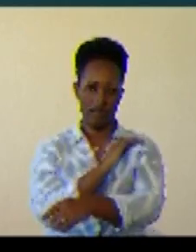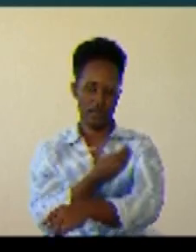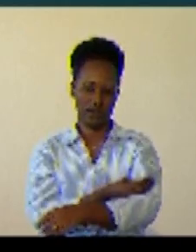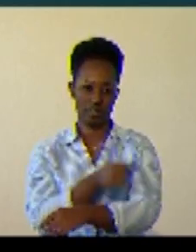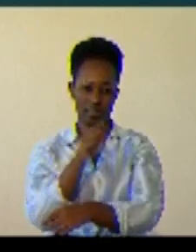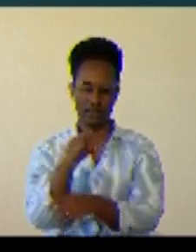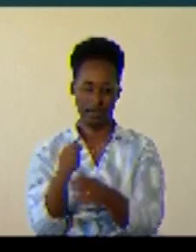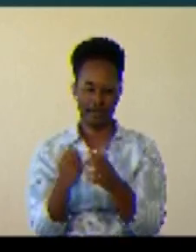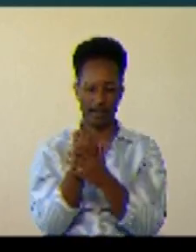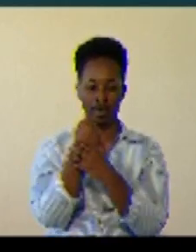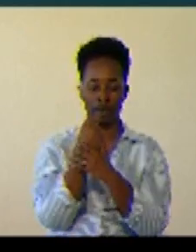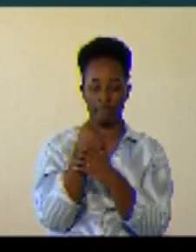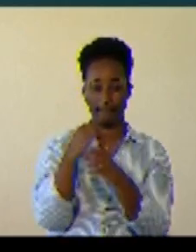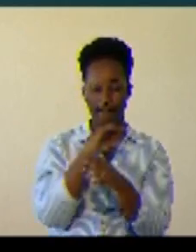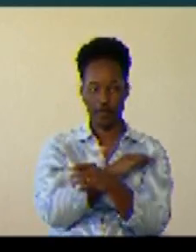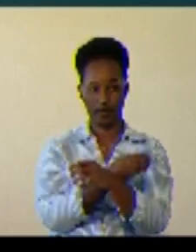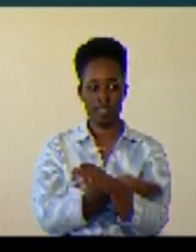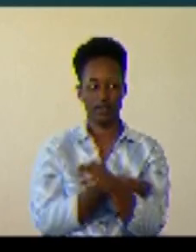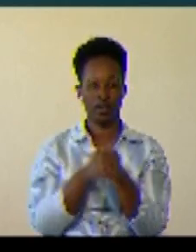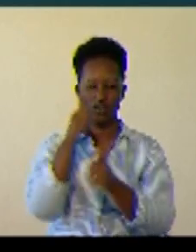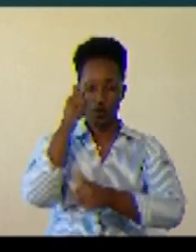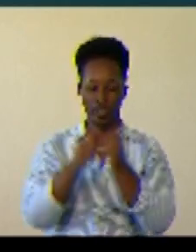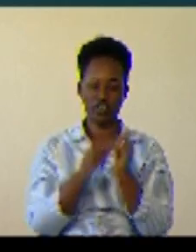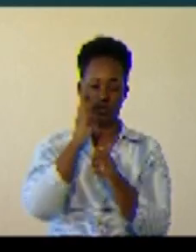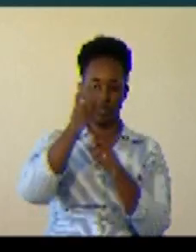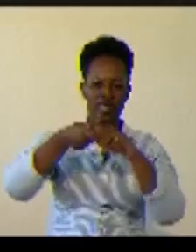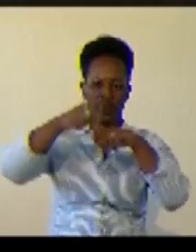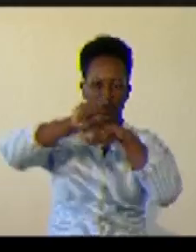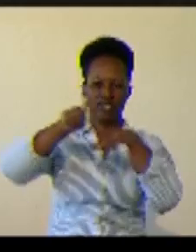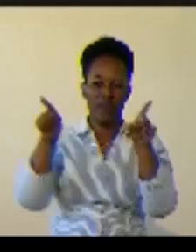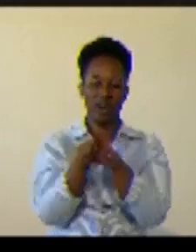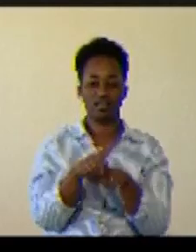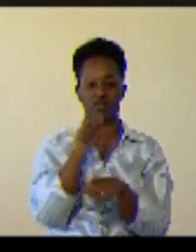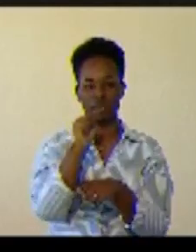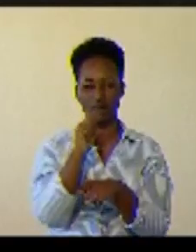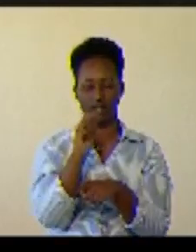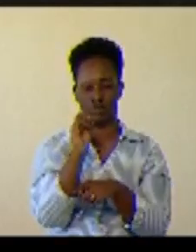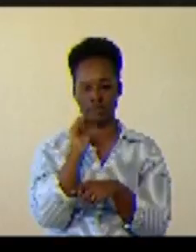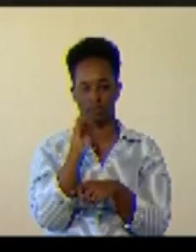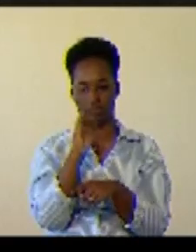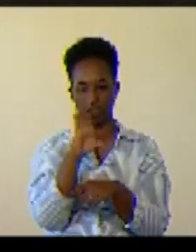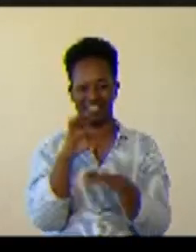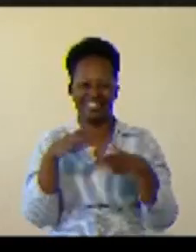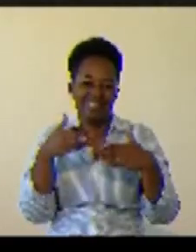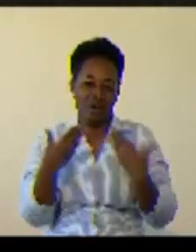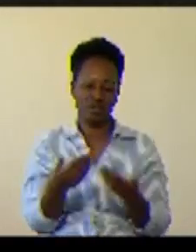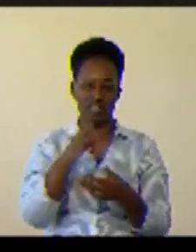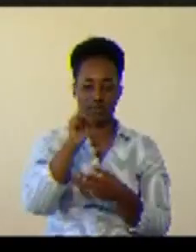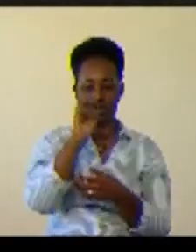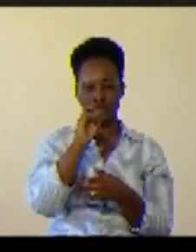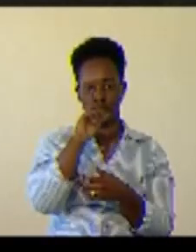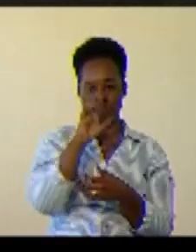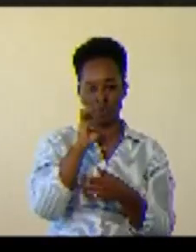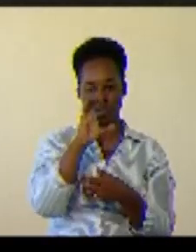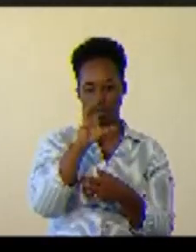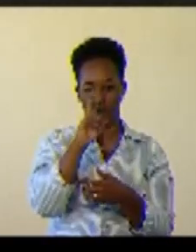der Waals forces, which will increase as the atomic or as the molecular size increases. So as